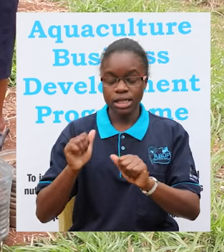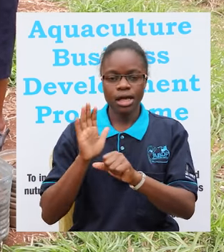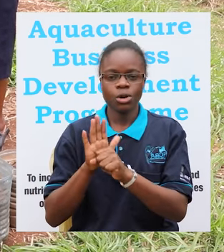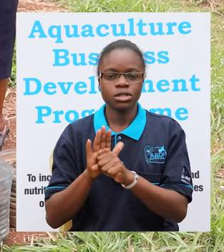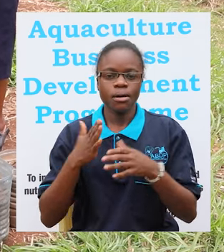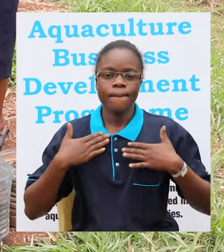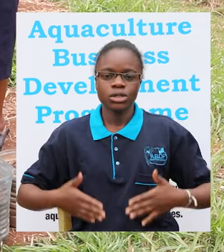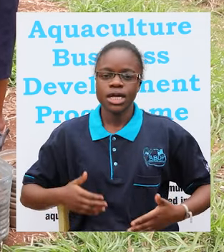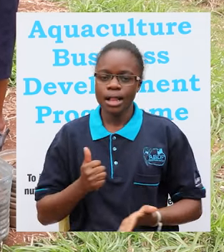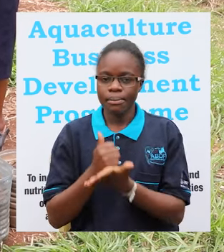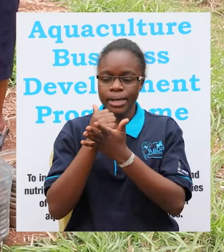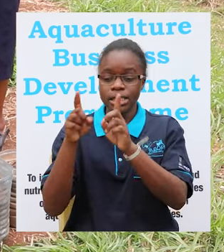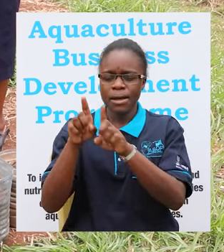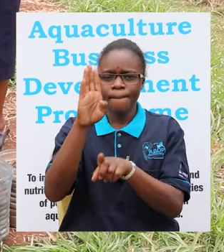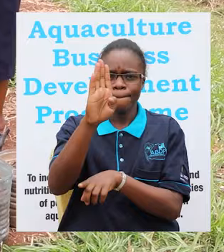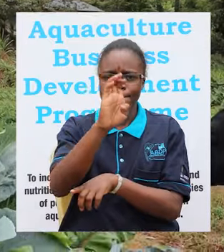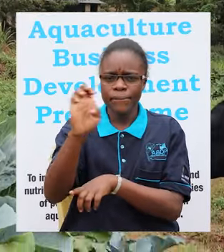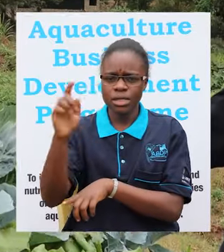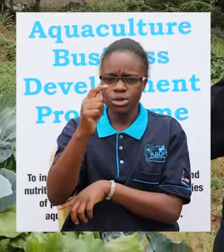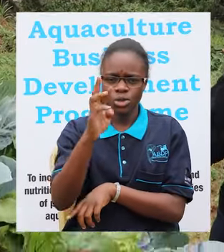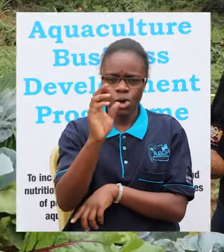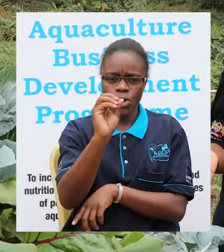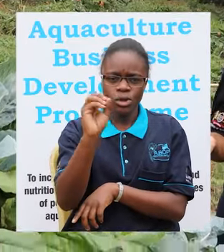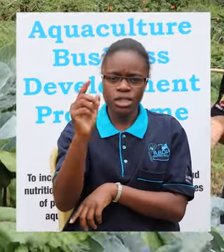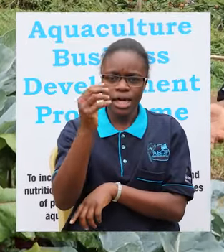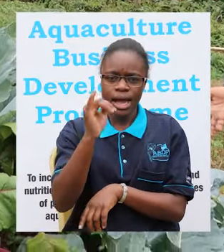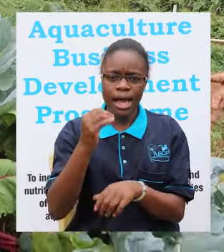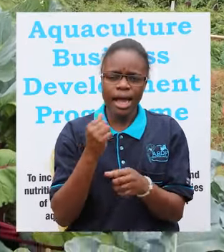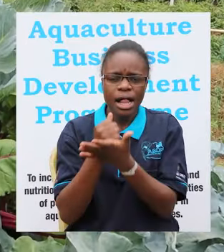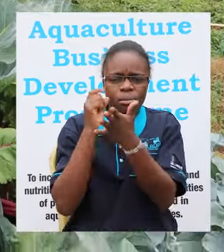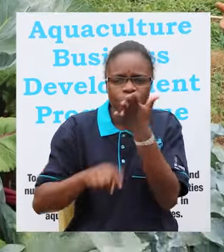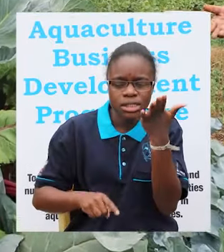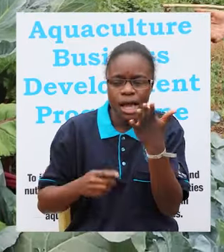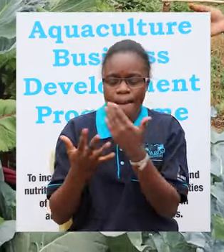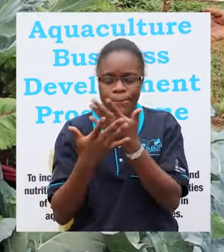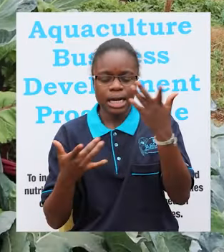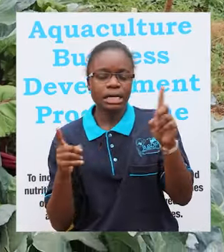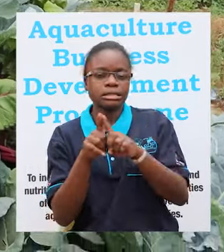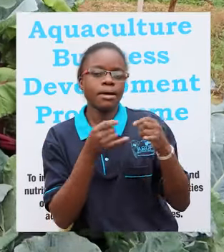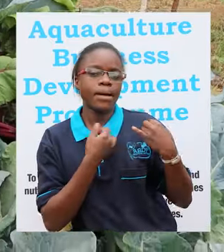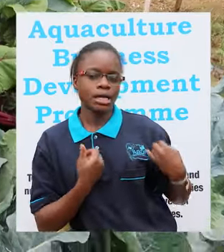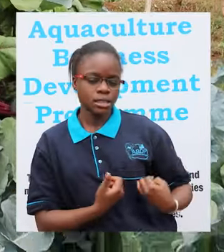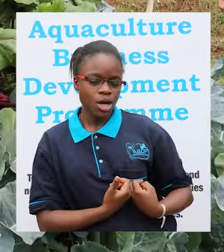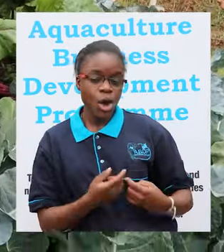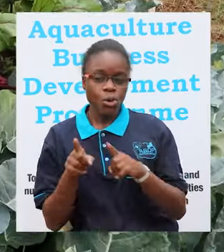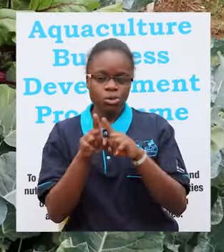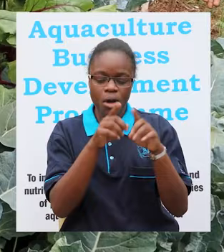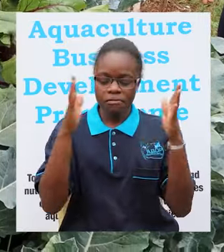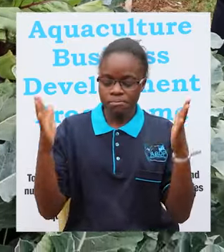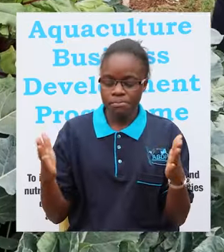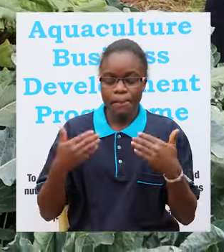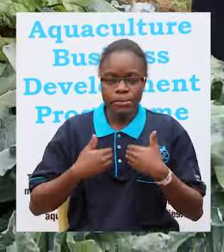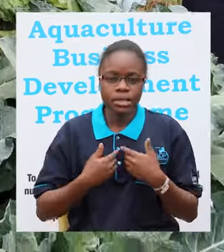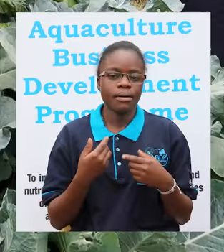for general health of the body. Like the beetroots are very good for the heart. So we have two types. This is the big